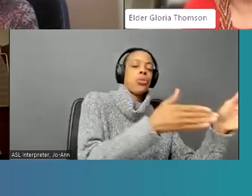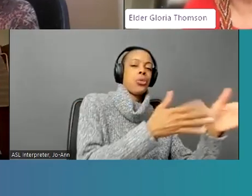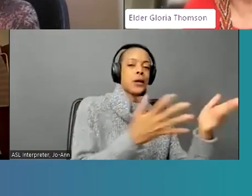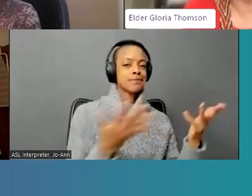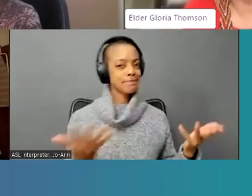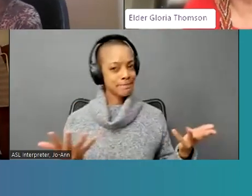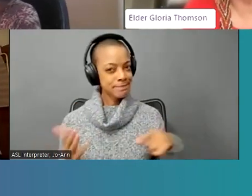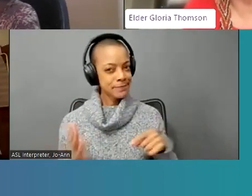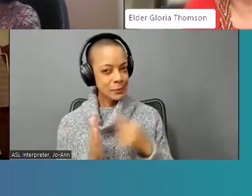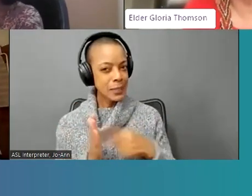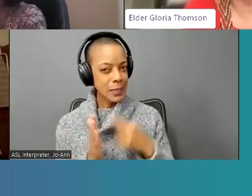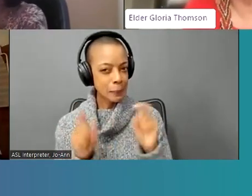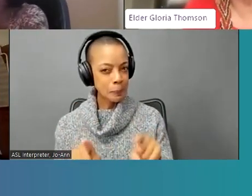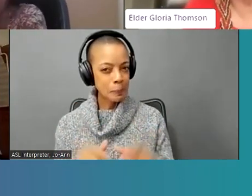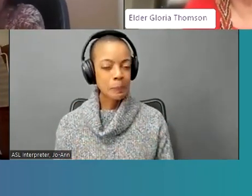kind of